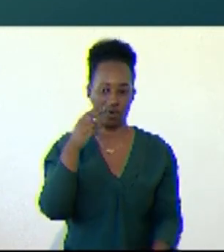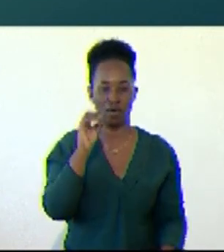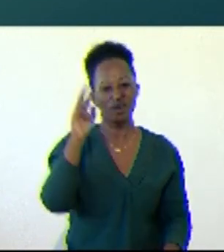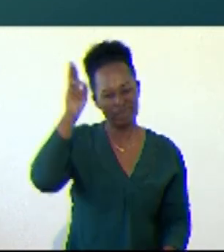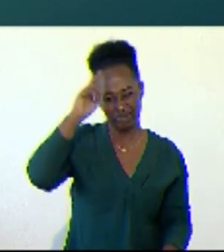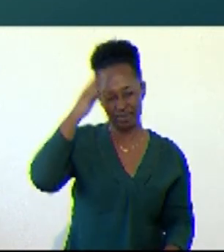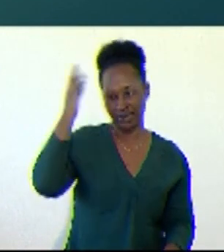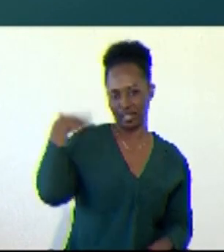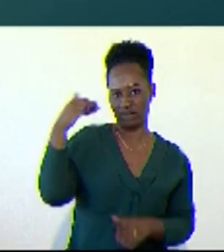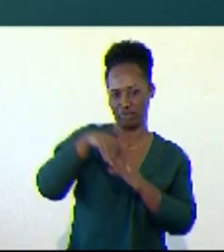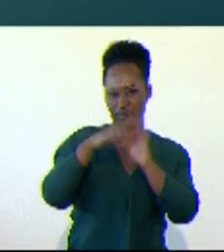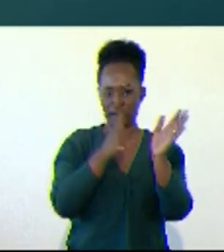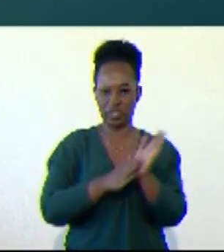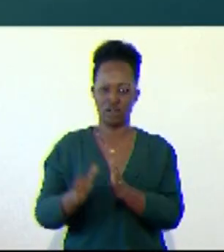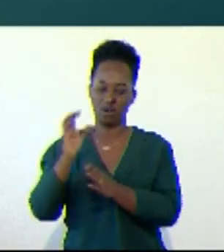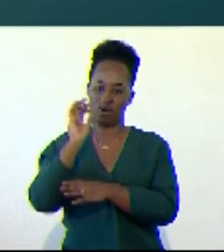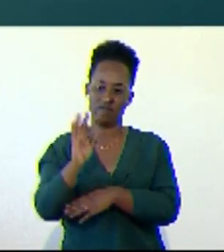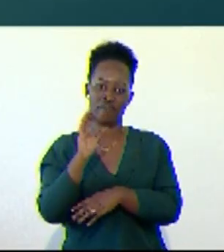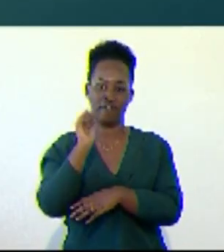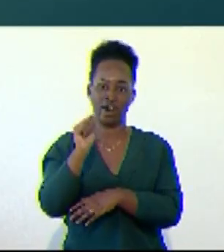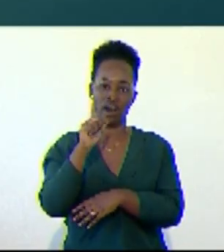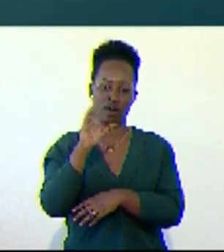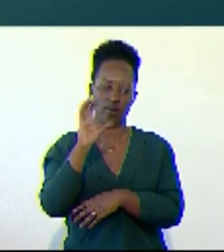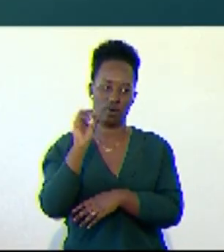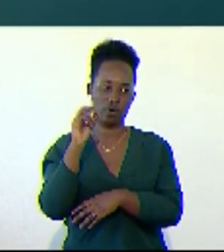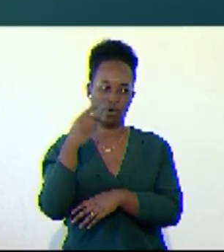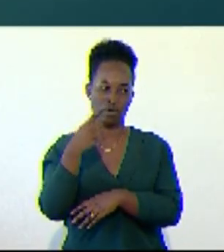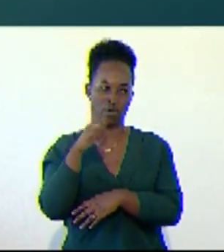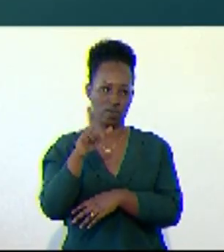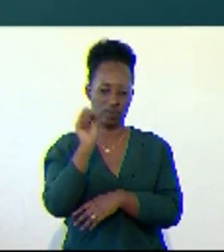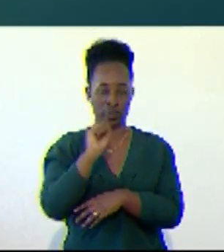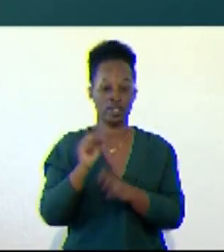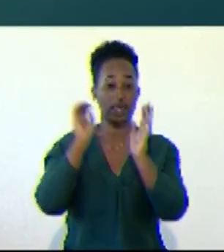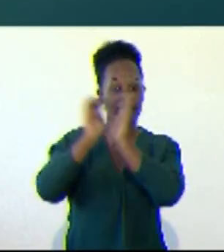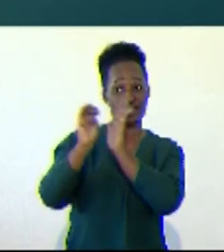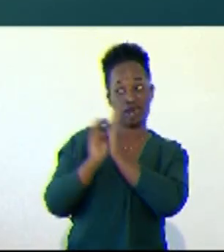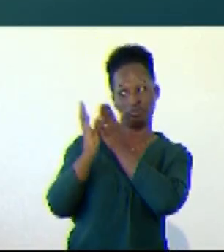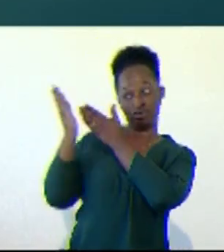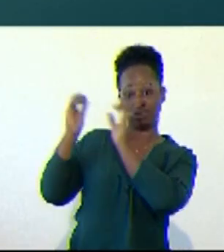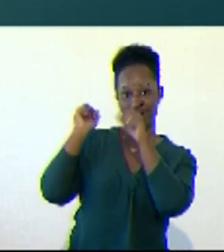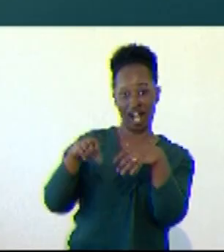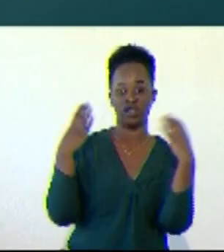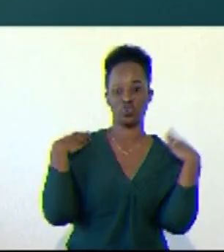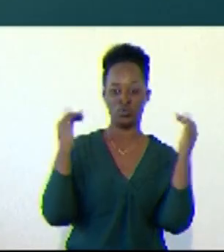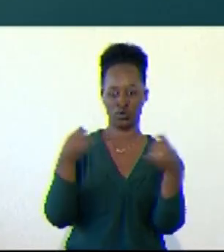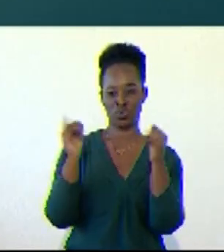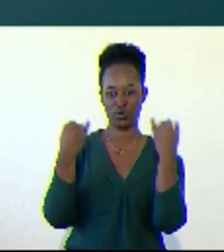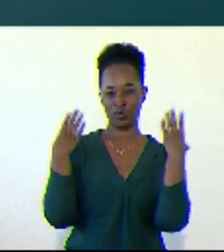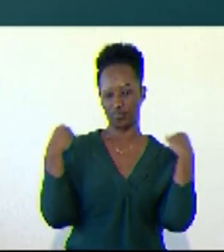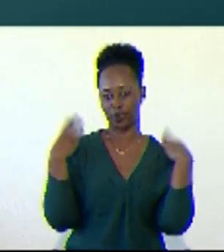alcohols. Next slide, we have some examples you can try.